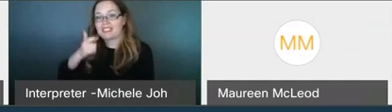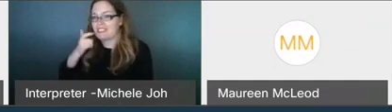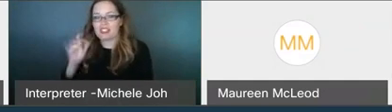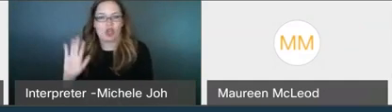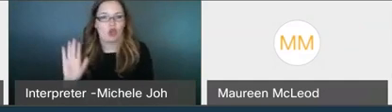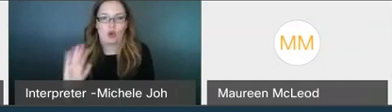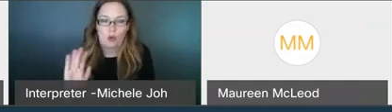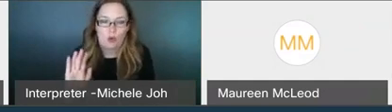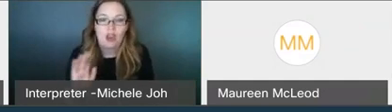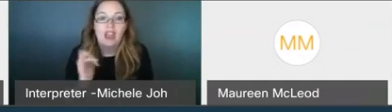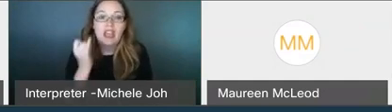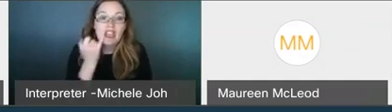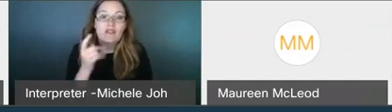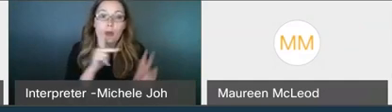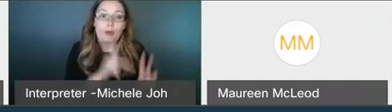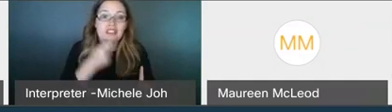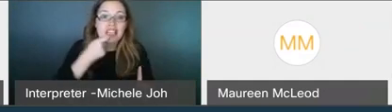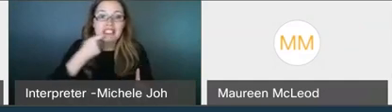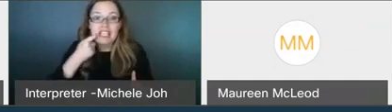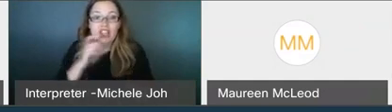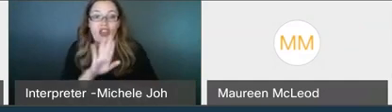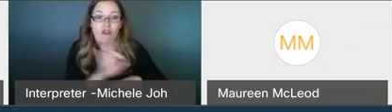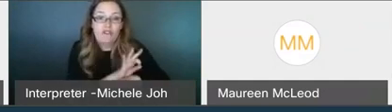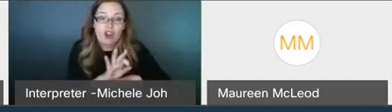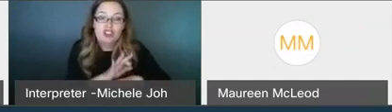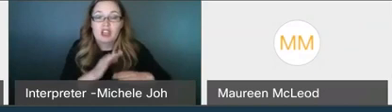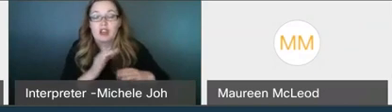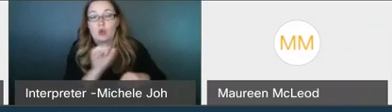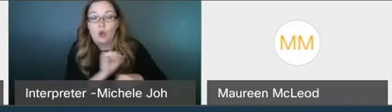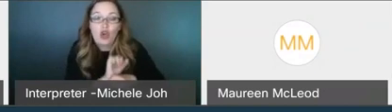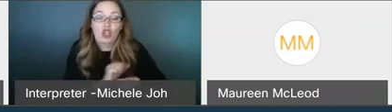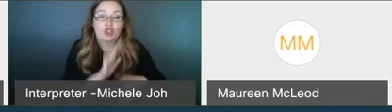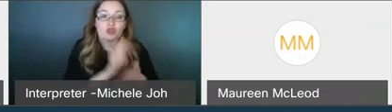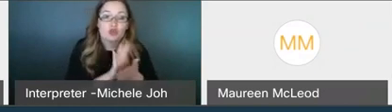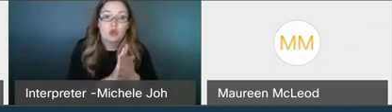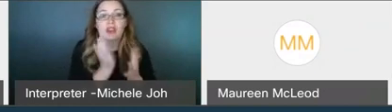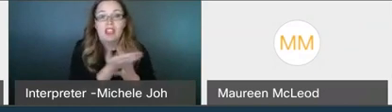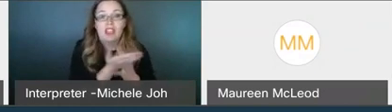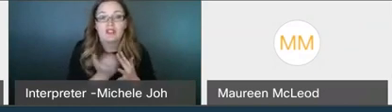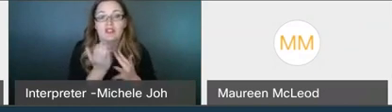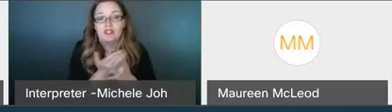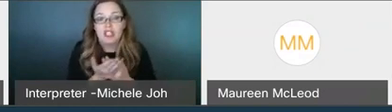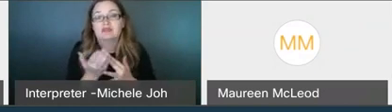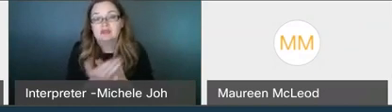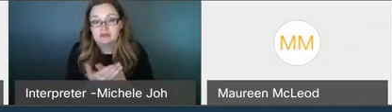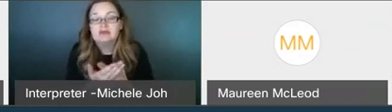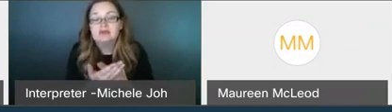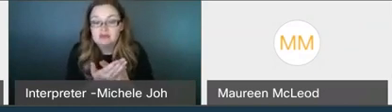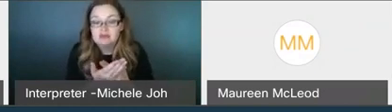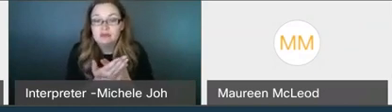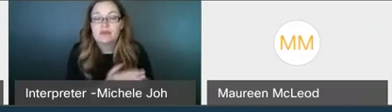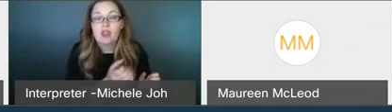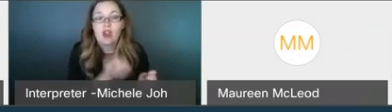when someone has an addiction, their ability to function in the world, in their work or their school or their relationships is impaired. When they're on